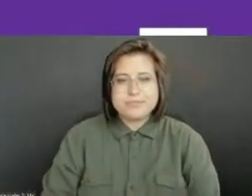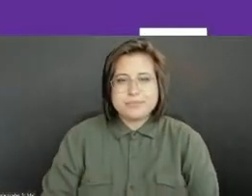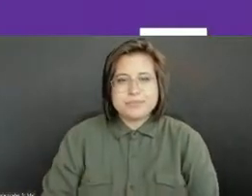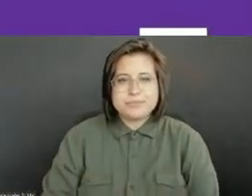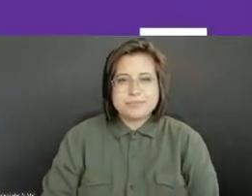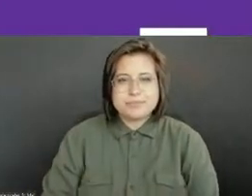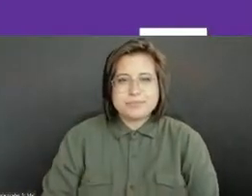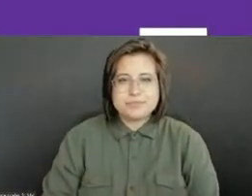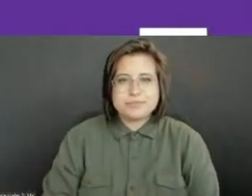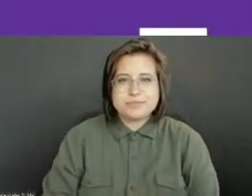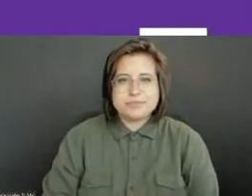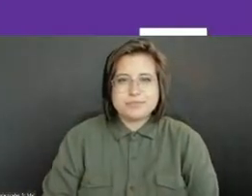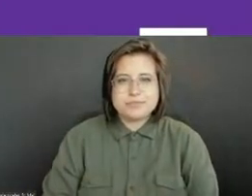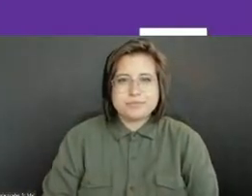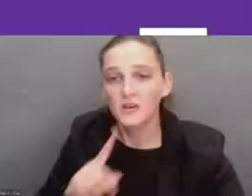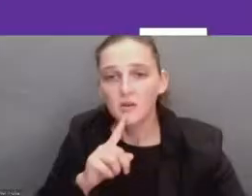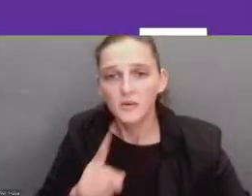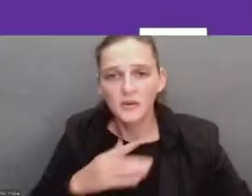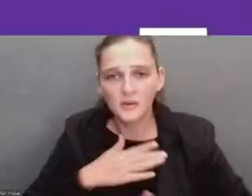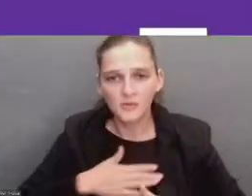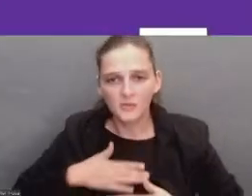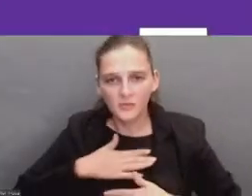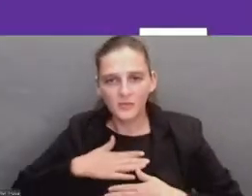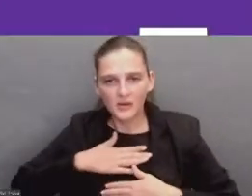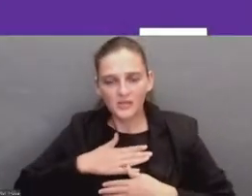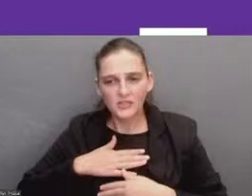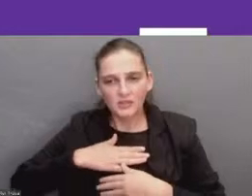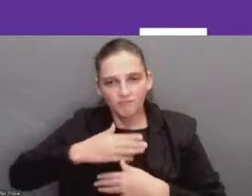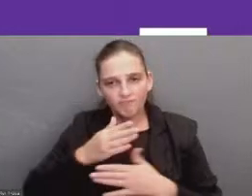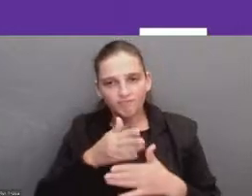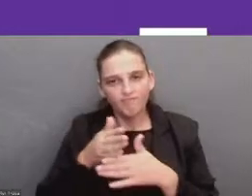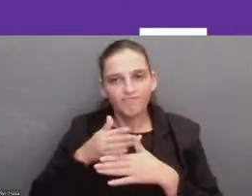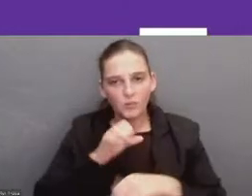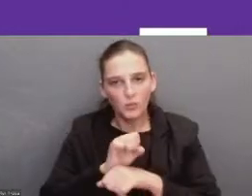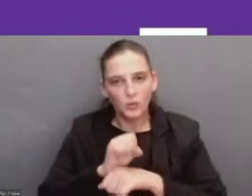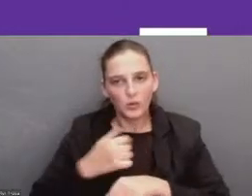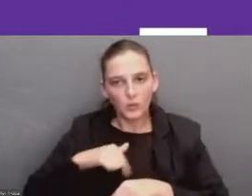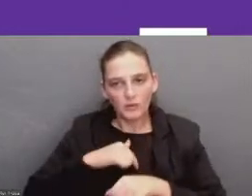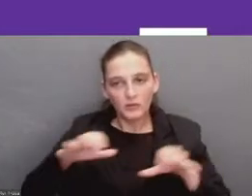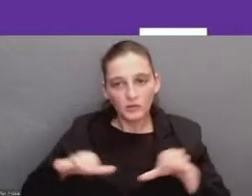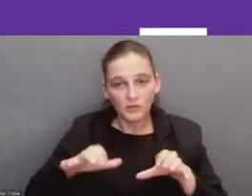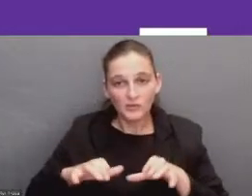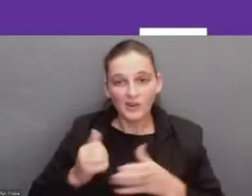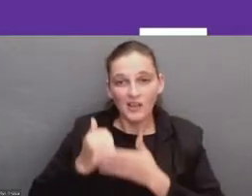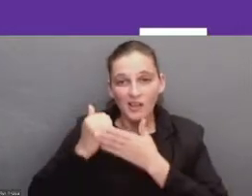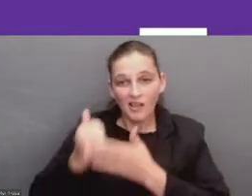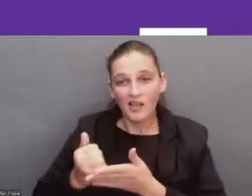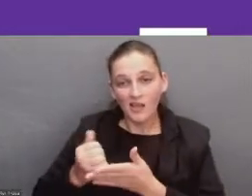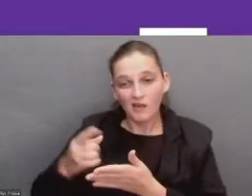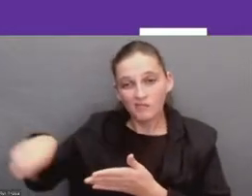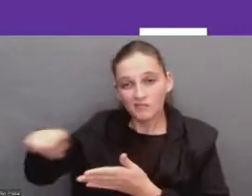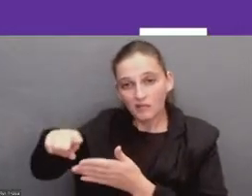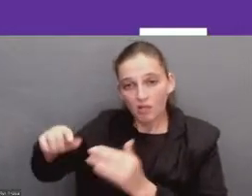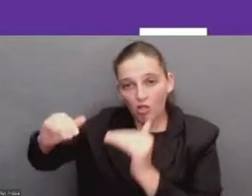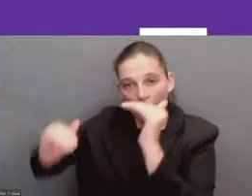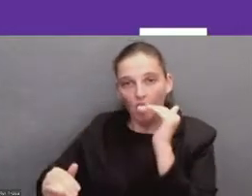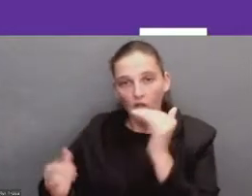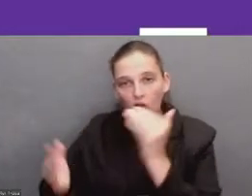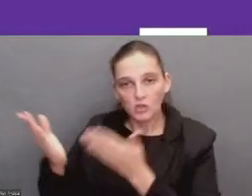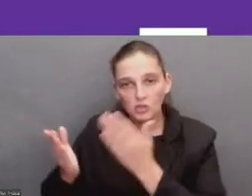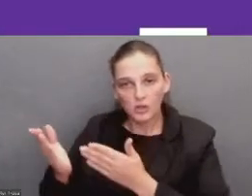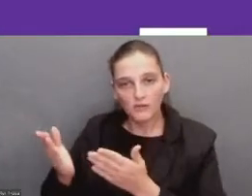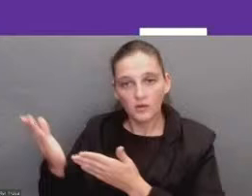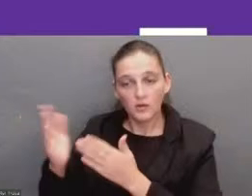opportunity to share the work our system is actively doing to help underserved communities affected by COVID-19.